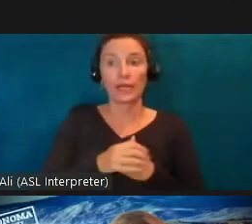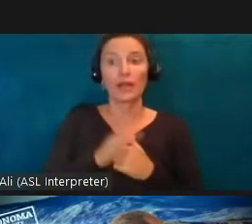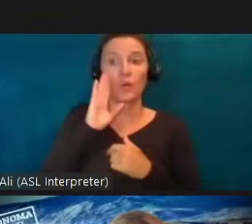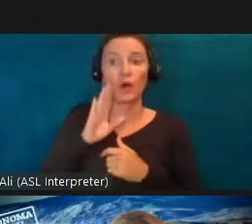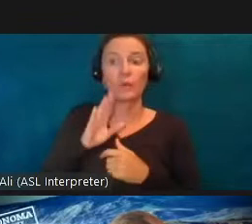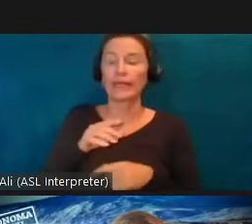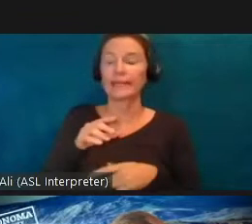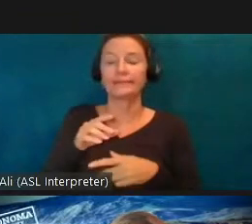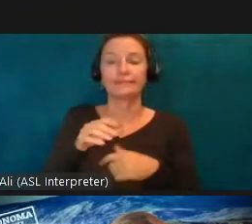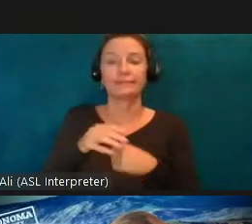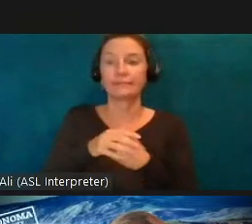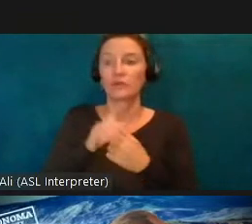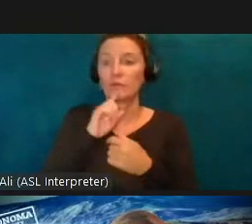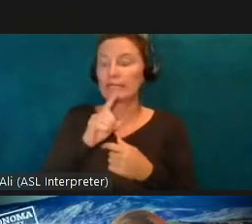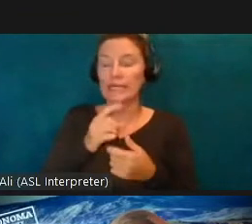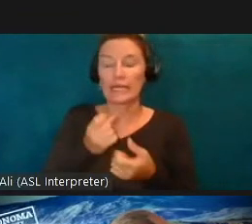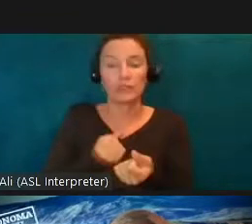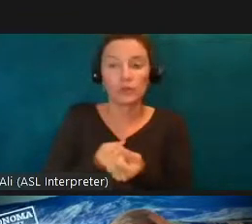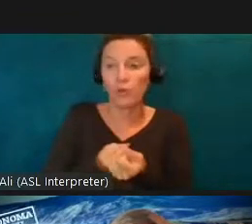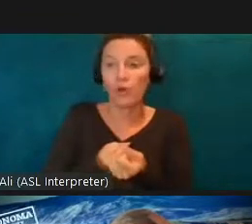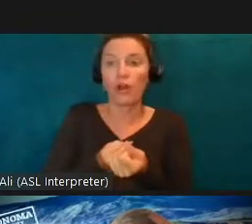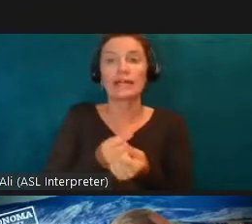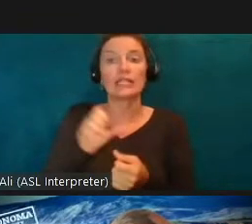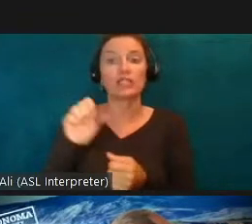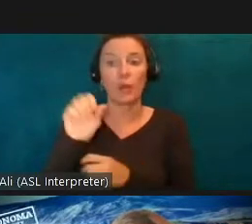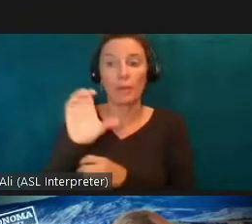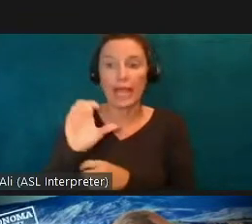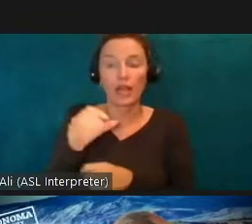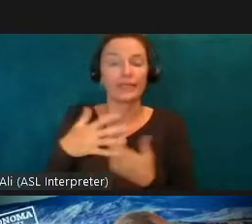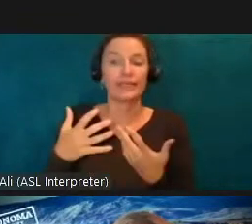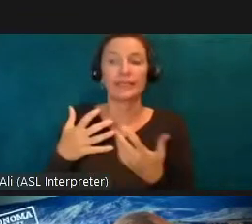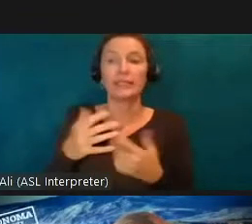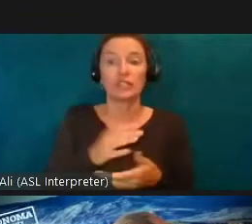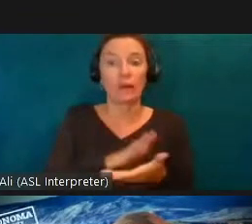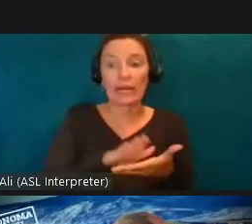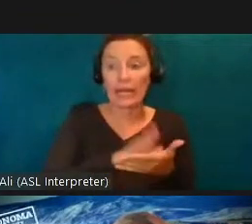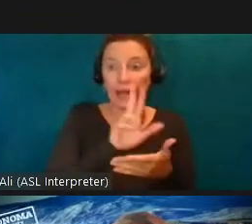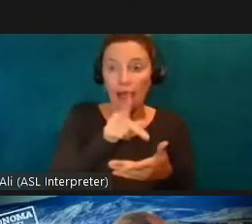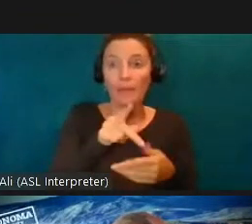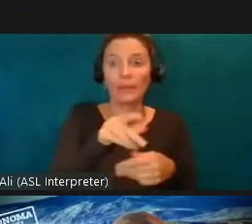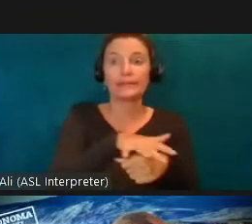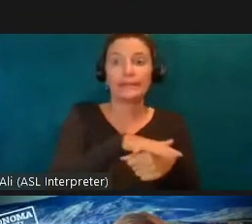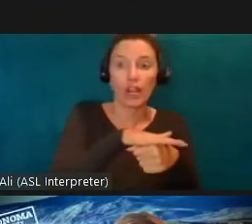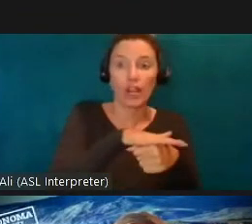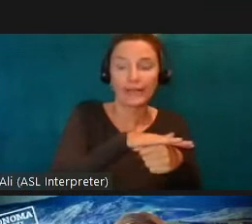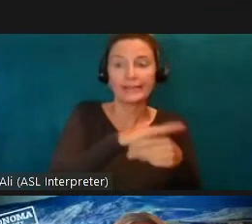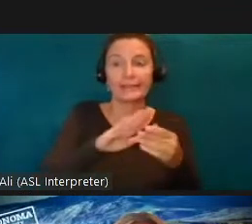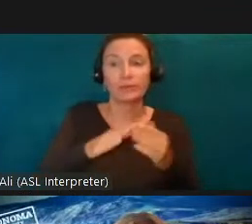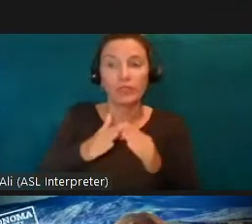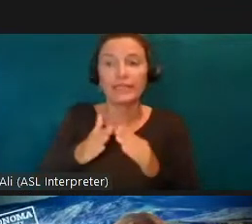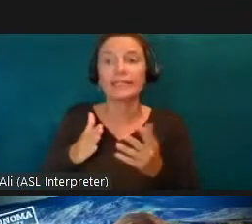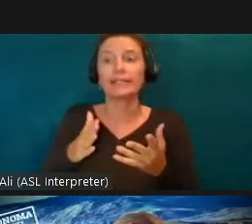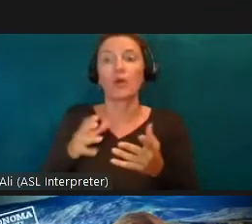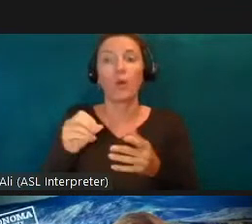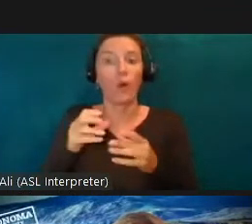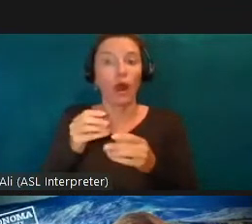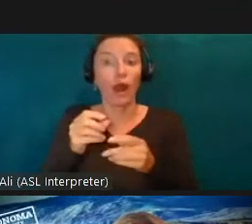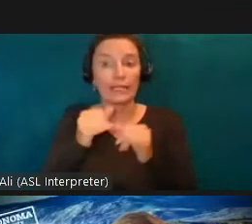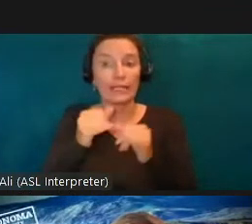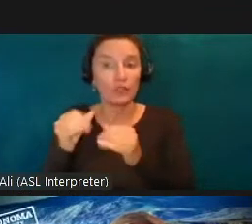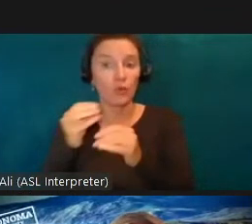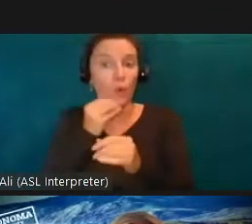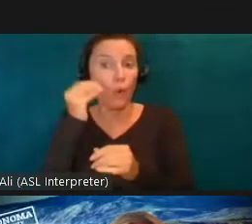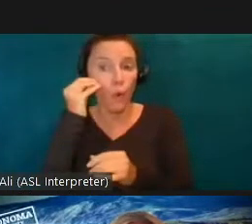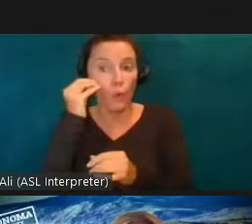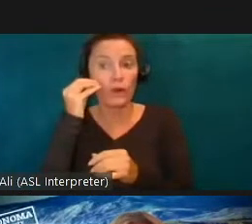their every need when it comes to any cleanup of communities, neighborhoods, or individual home sites. And obviously, we'll be